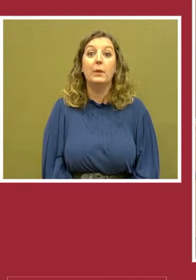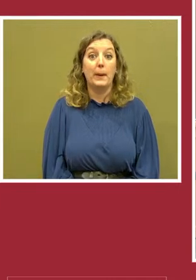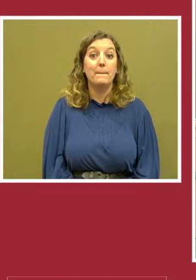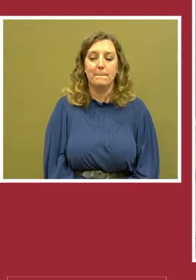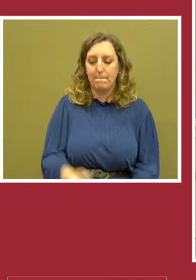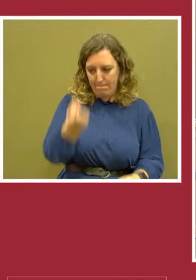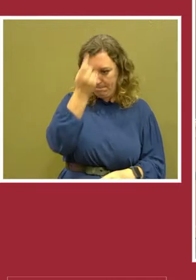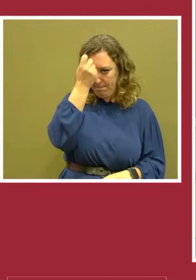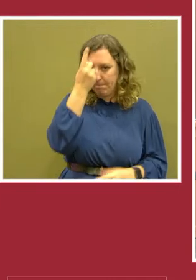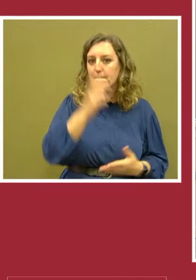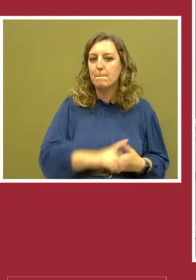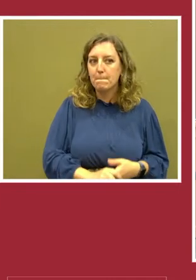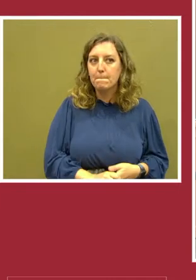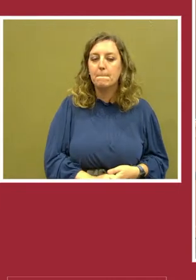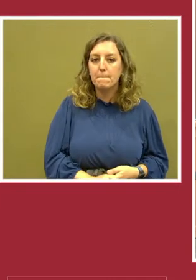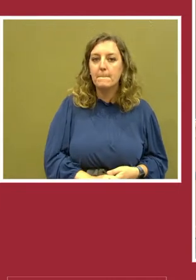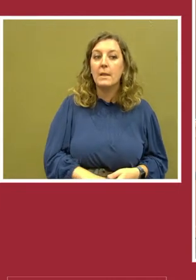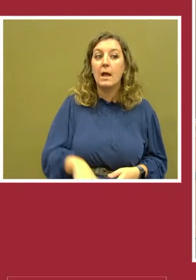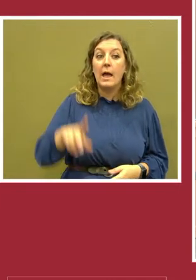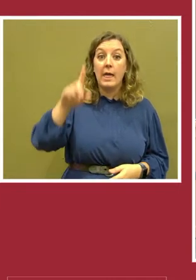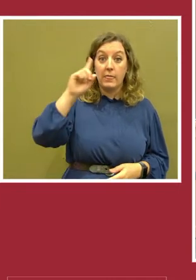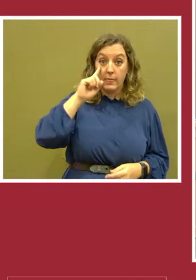Okay, that makes sense. I think